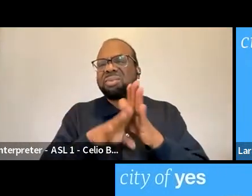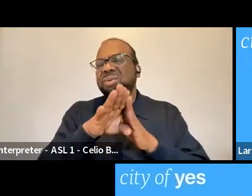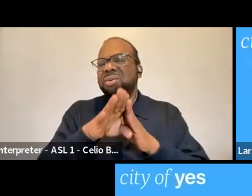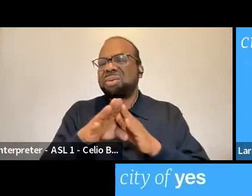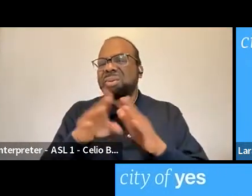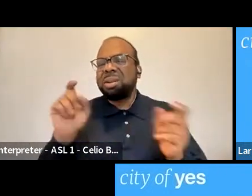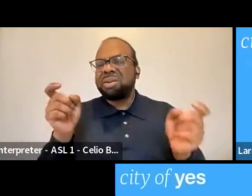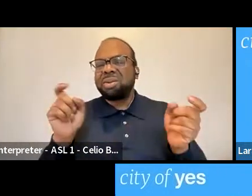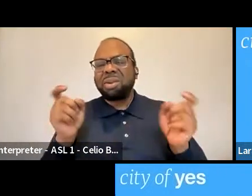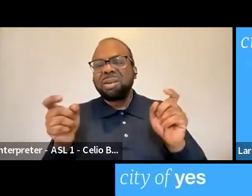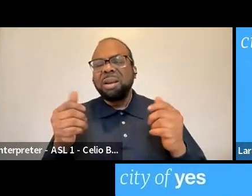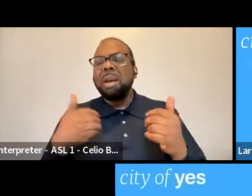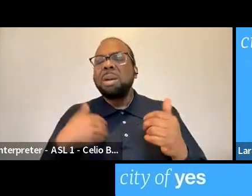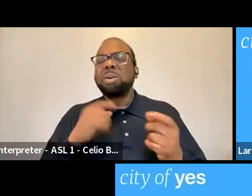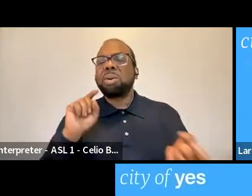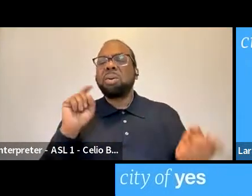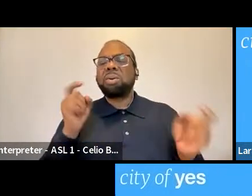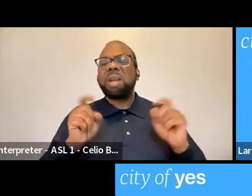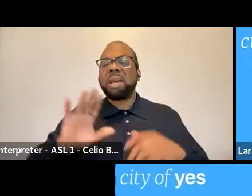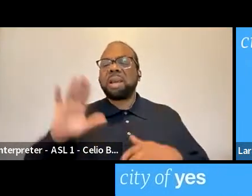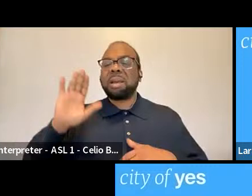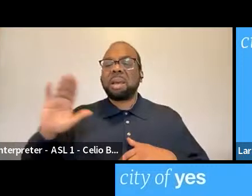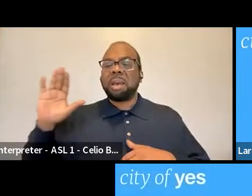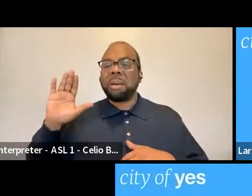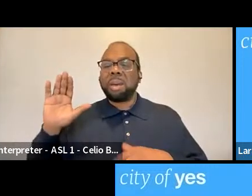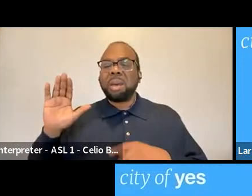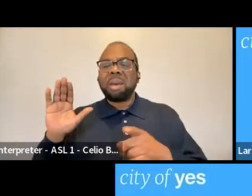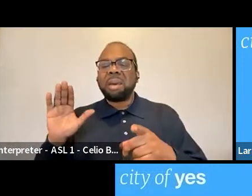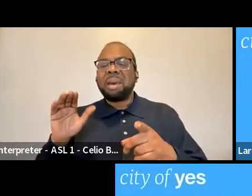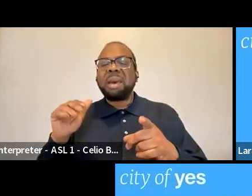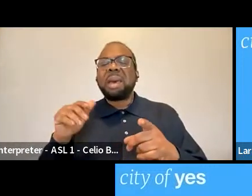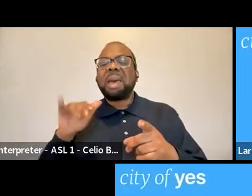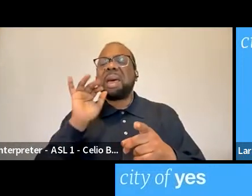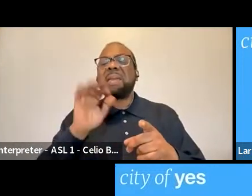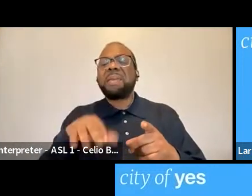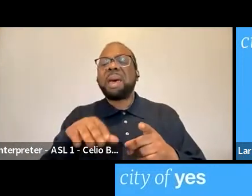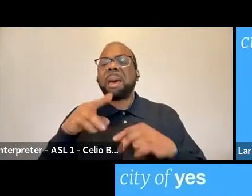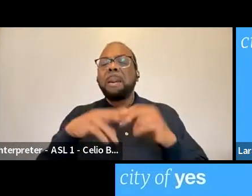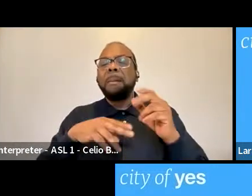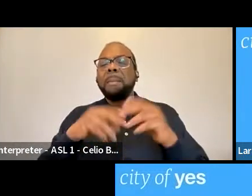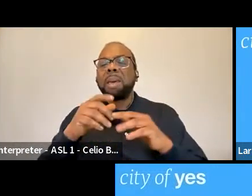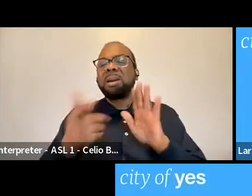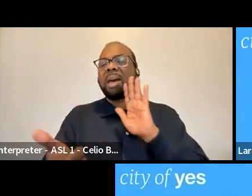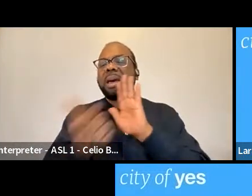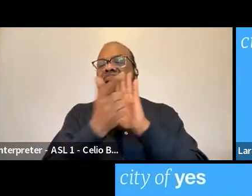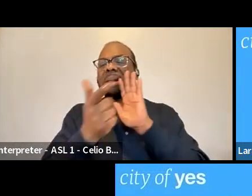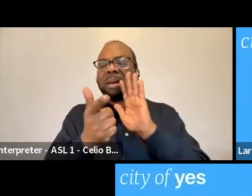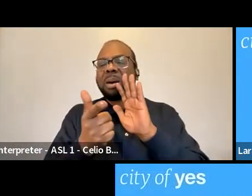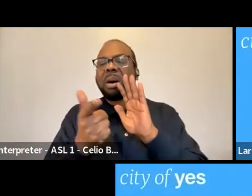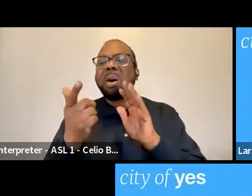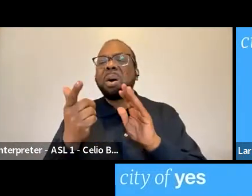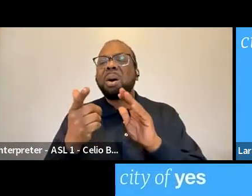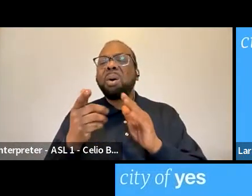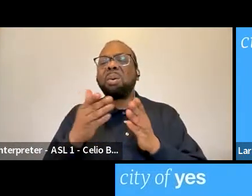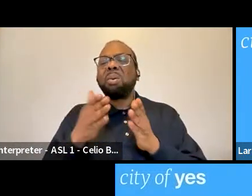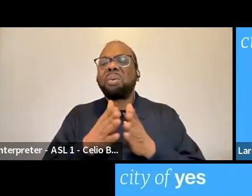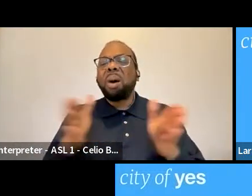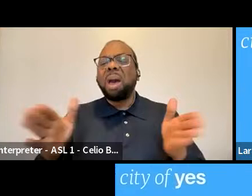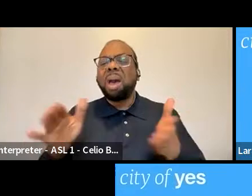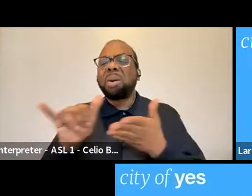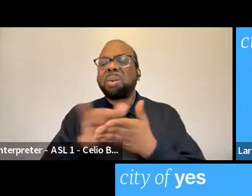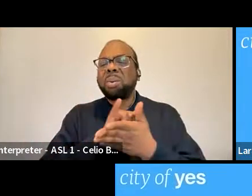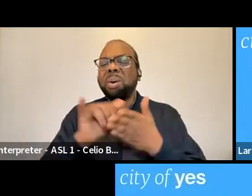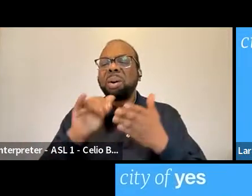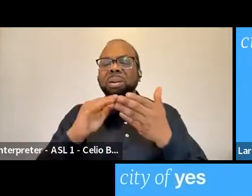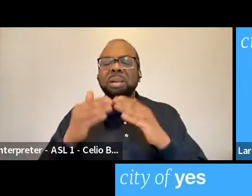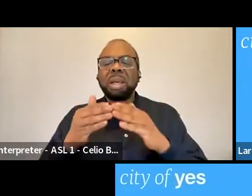back then basically rendered those buildings illegal throughout wide swaths of New York City. And with it